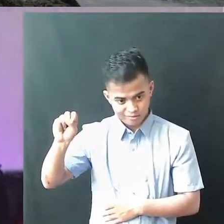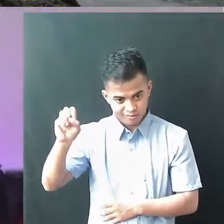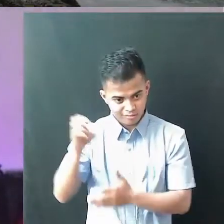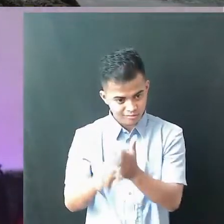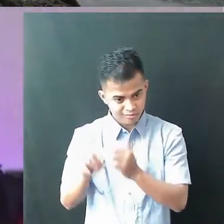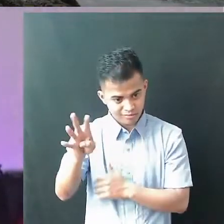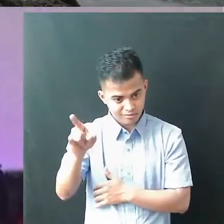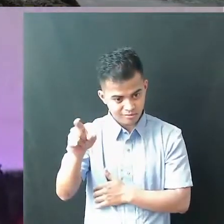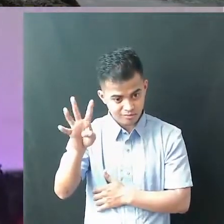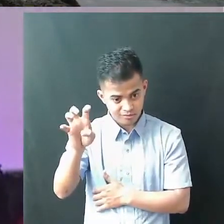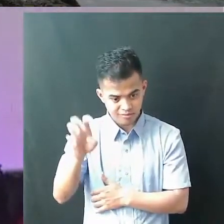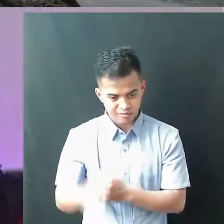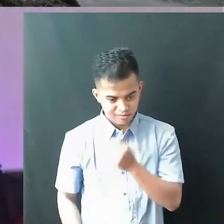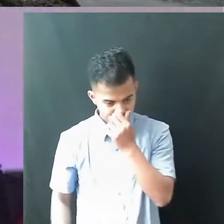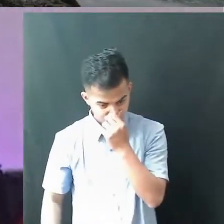and we read,